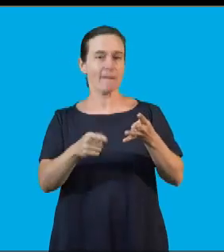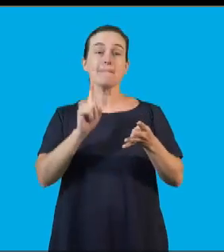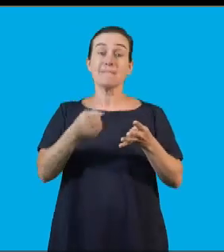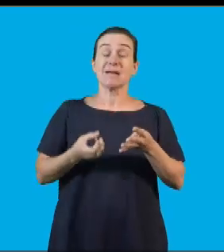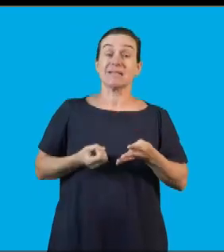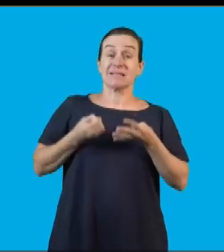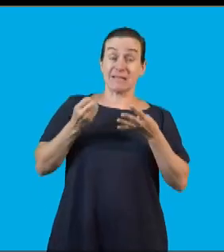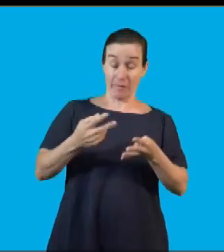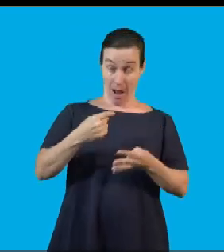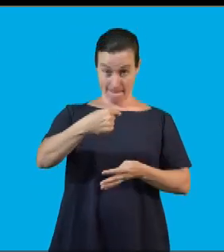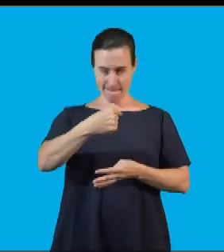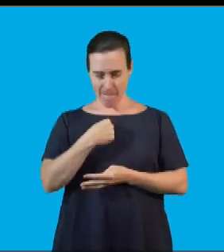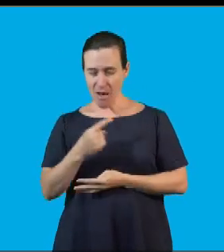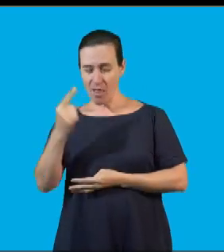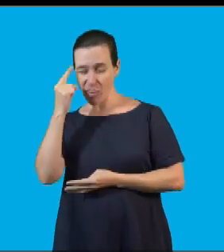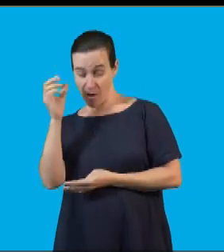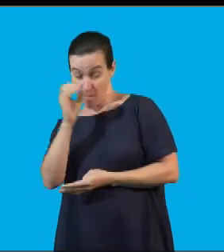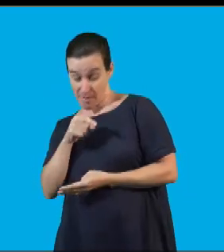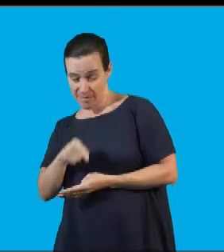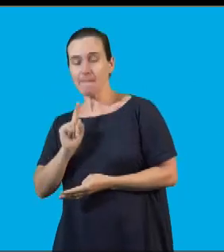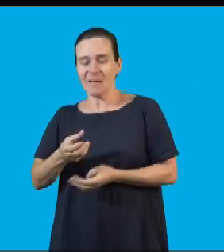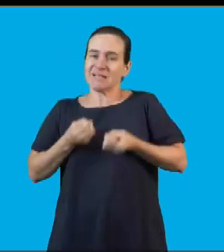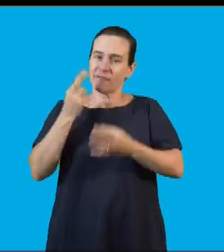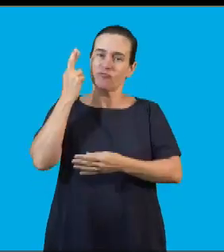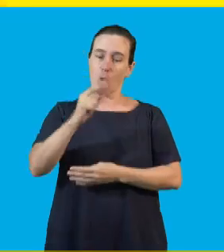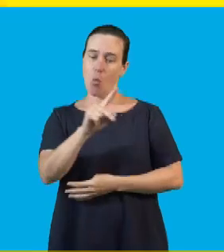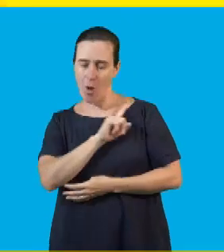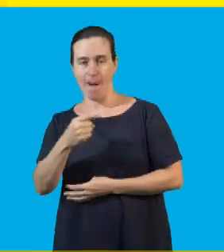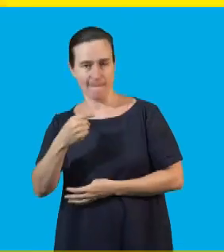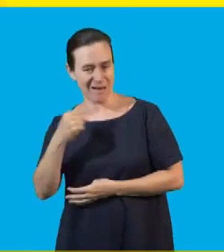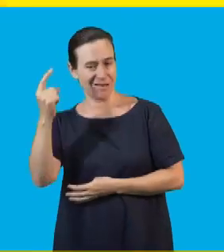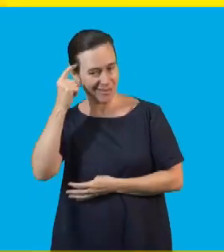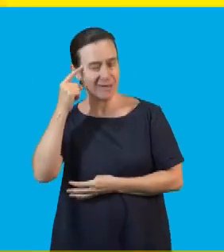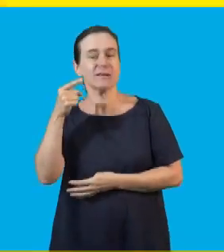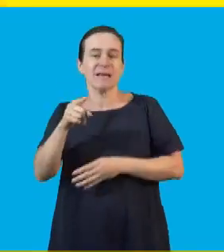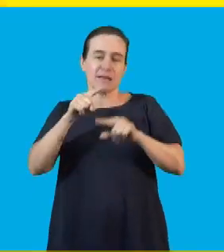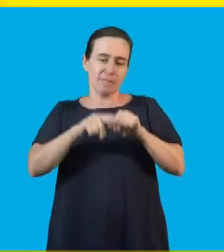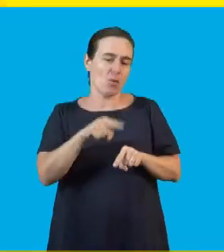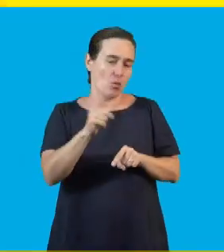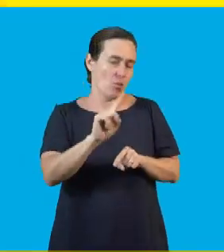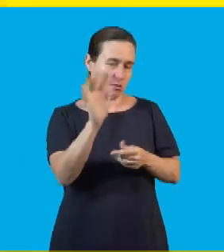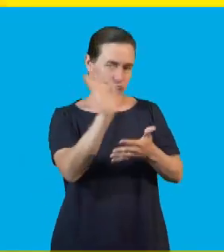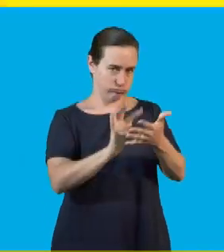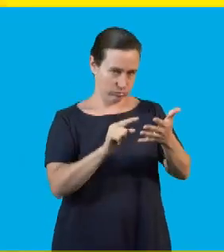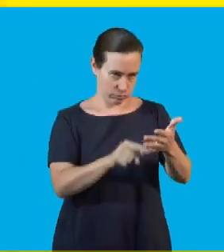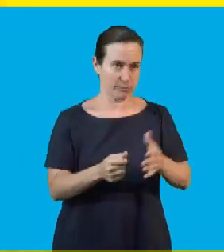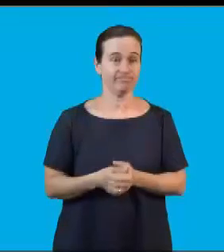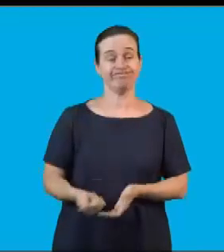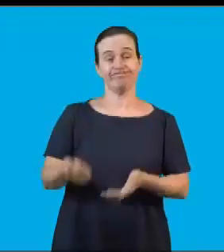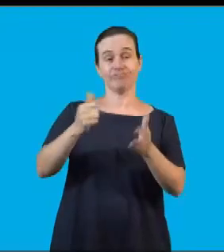means give reasons to support your statement. And of course, these reasons will be based on the context of the